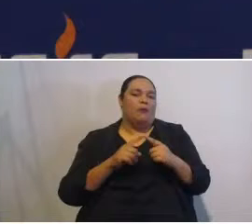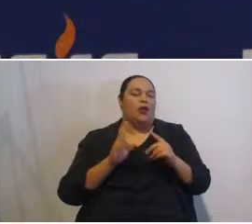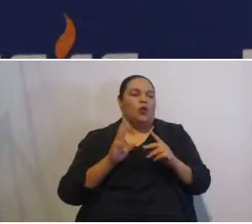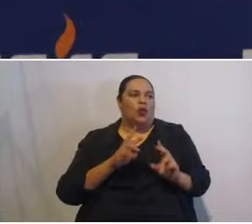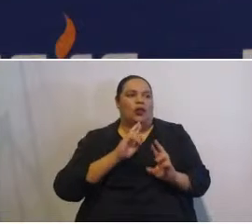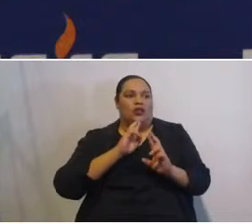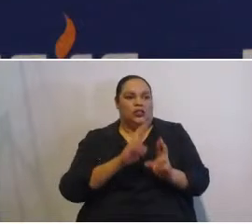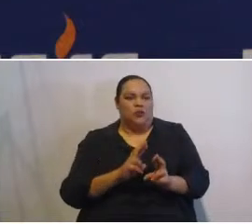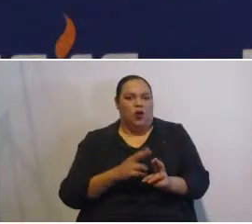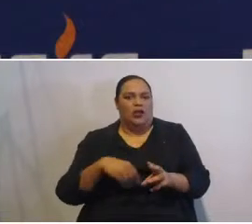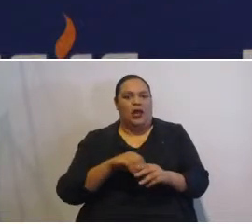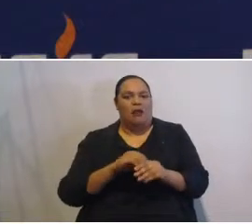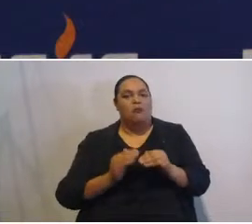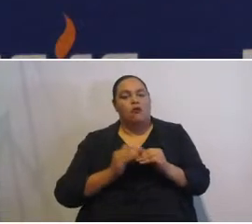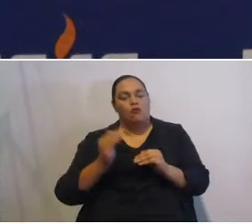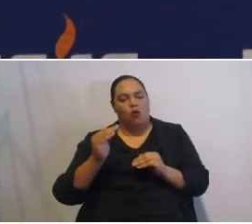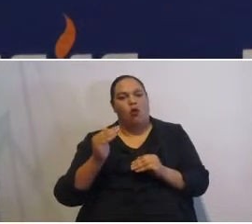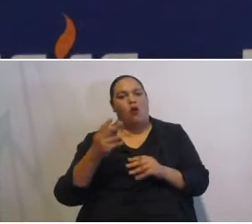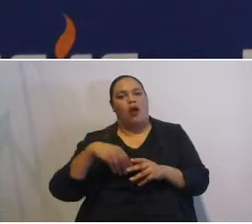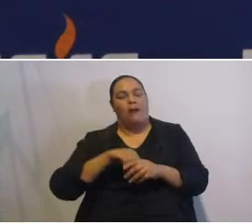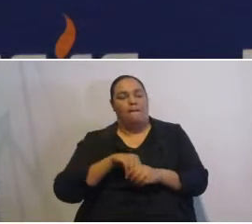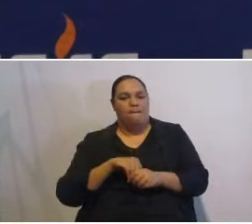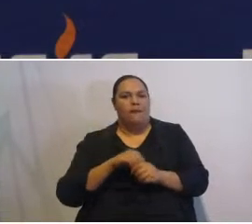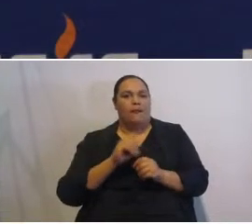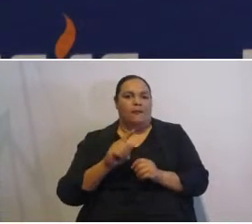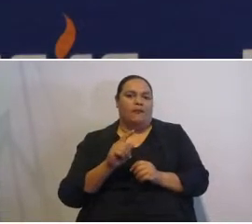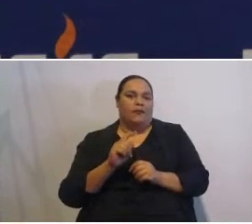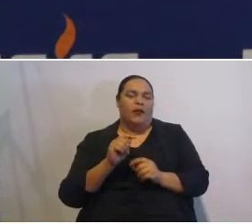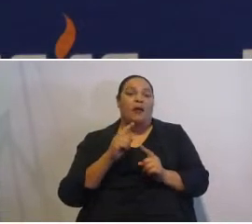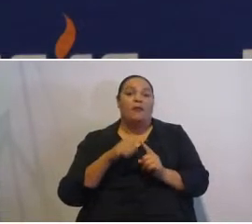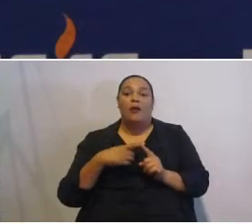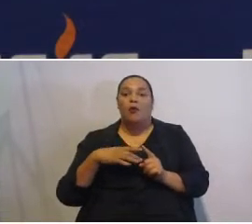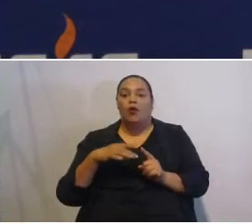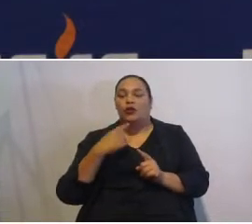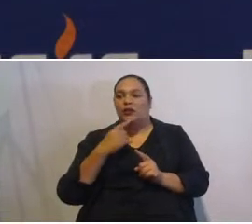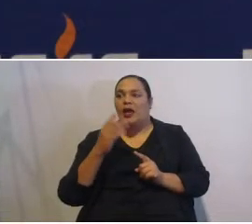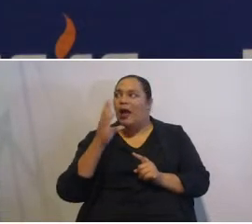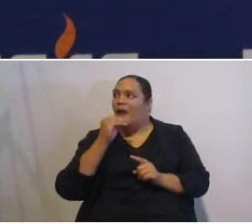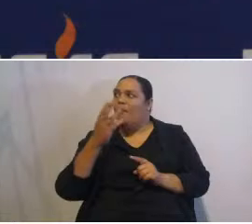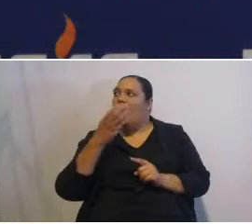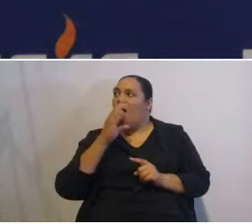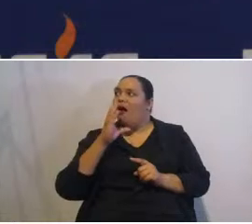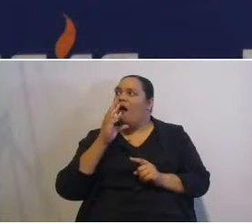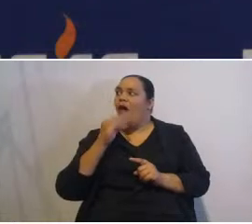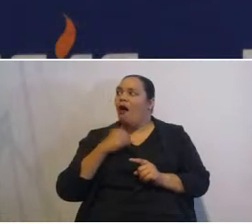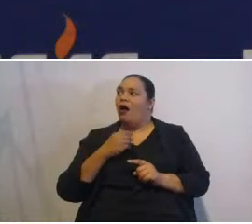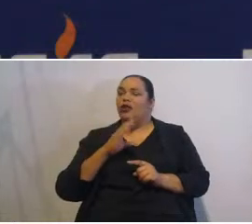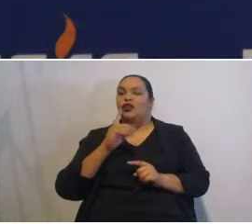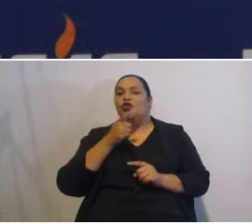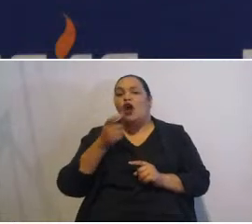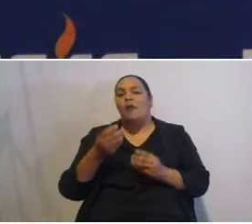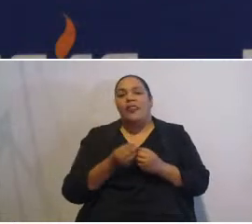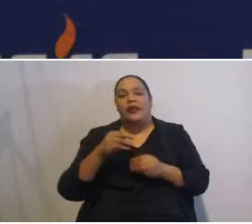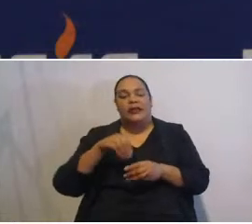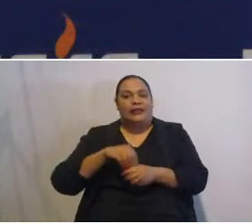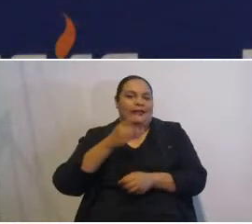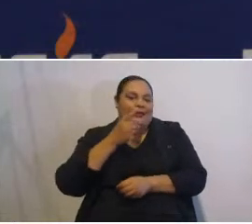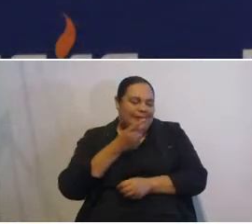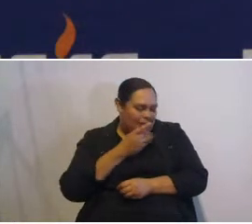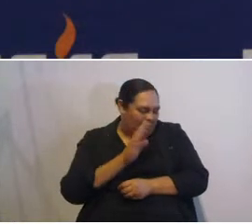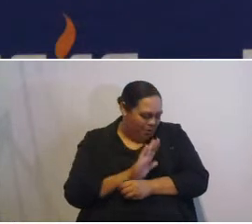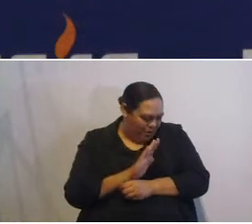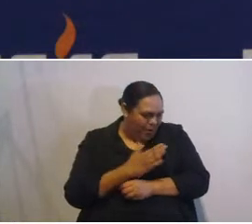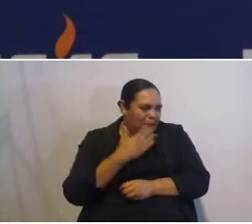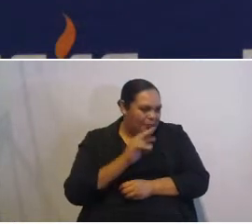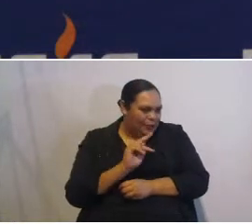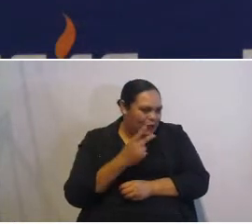respond with a bit more in terms of tariffs. I also want to say, please don't ask us to comment on things in December. Please, can you